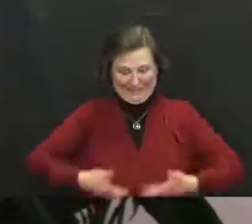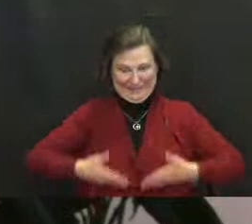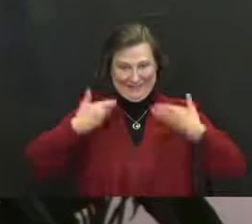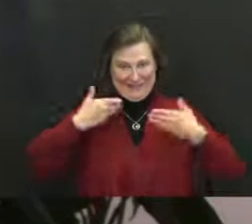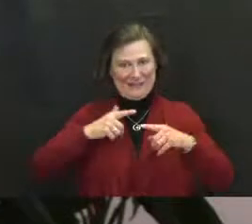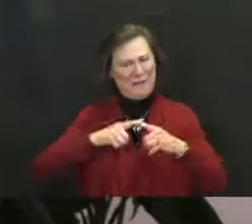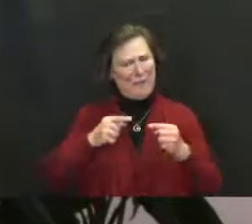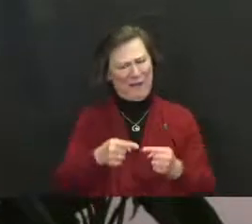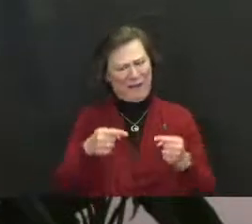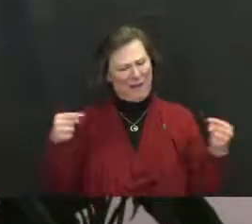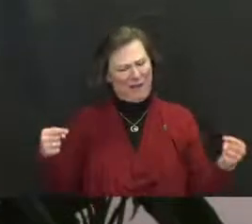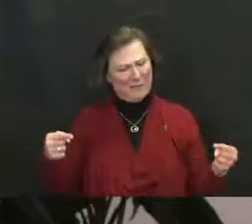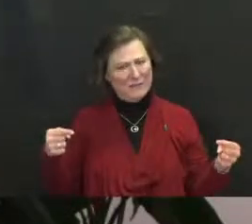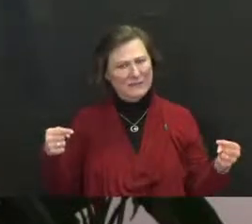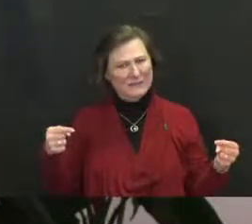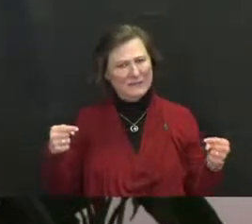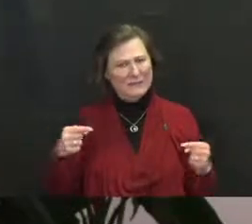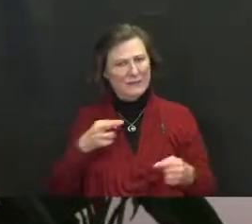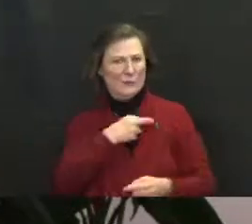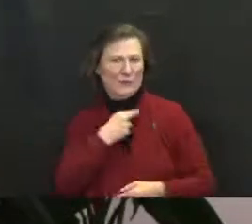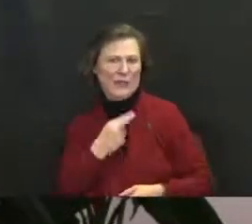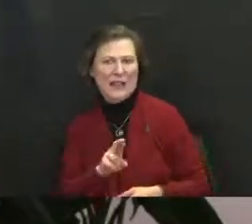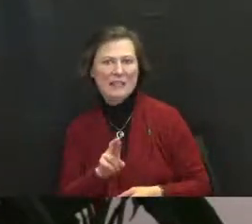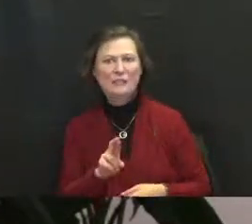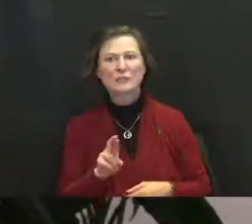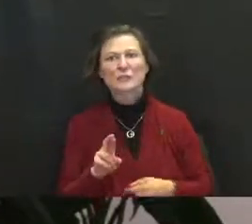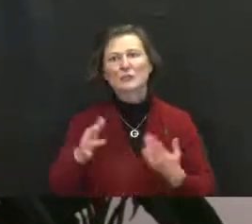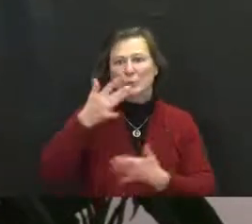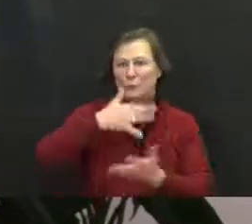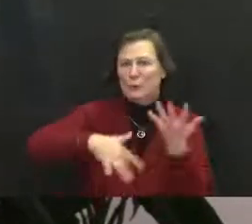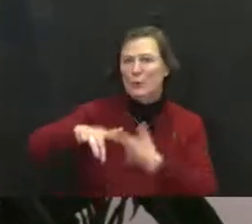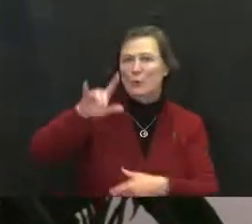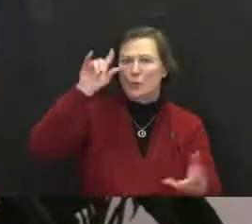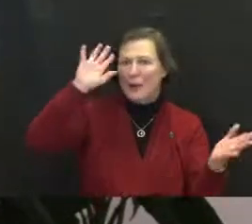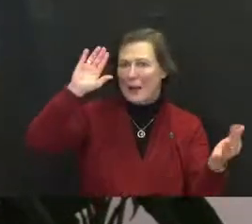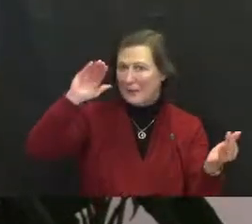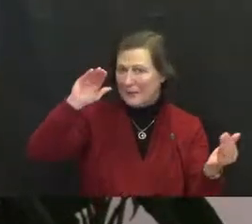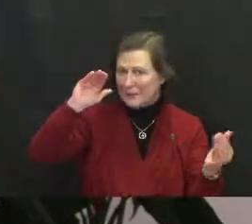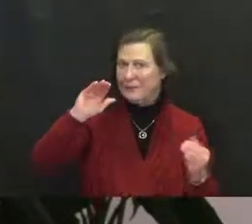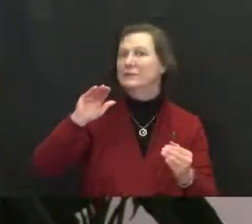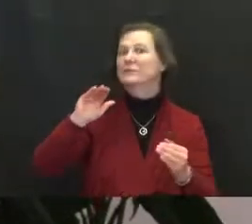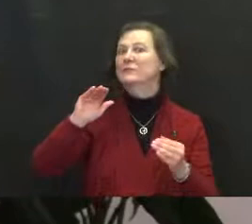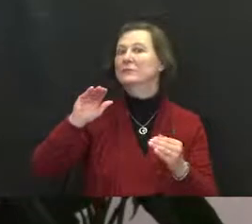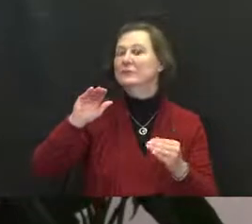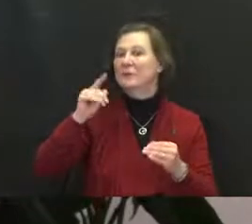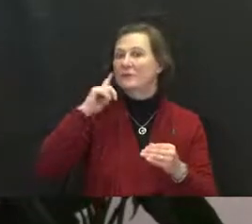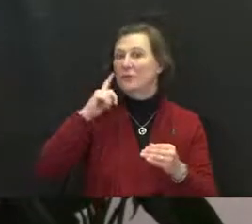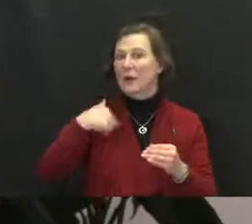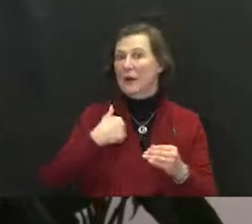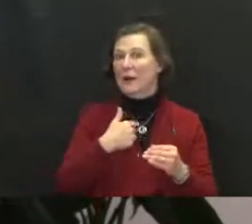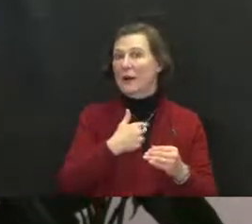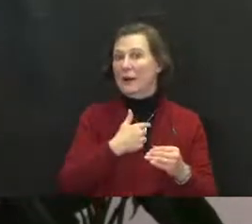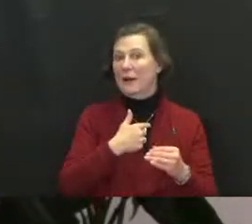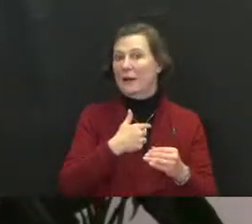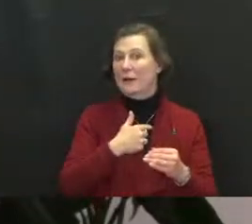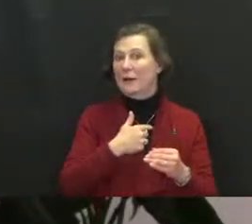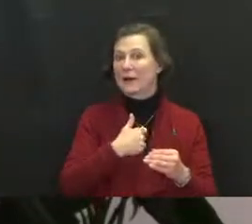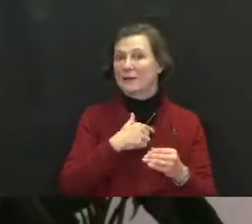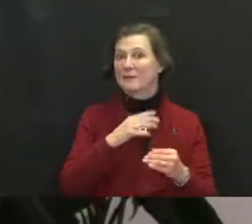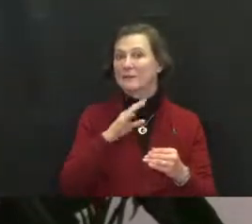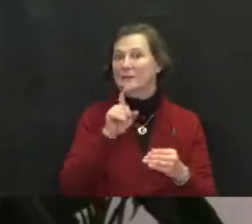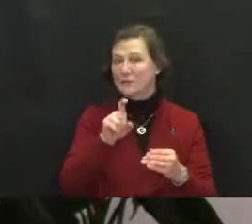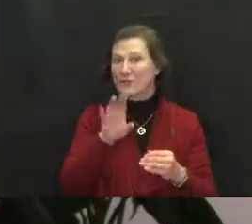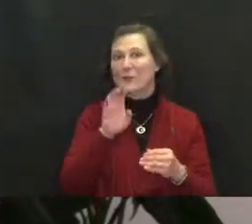odds with the religious and social expectations for us to be loving